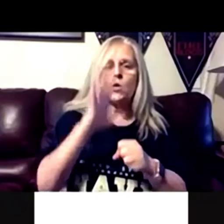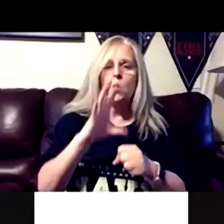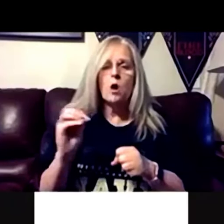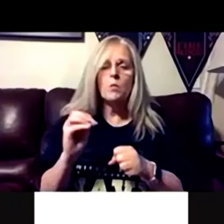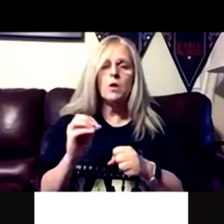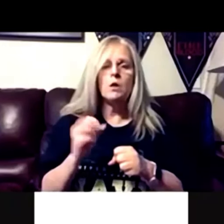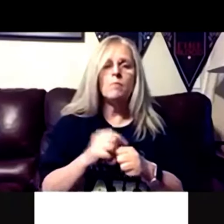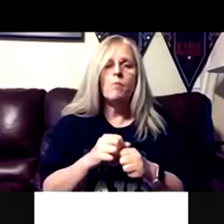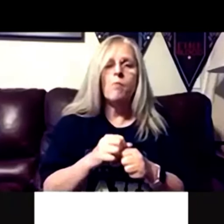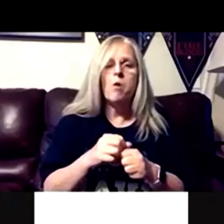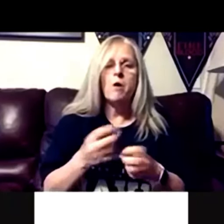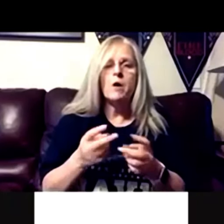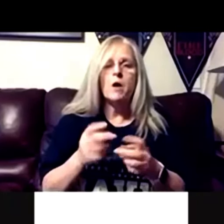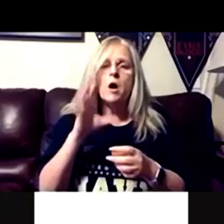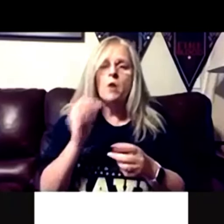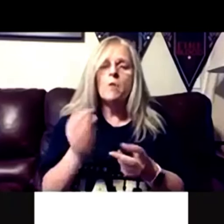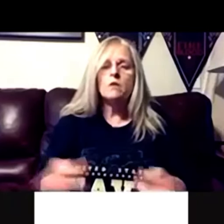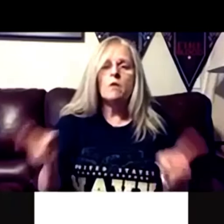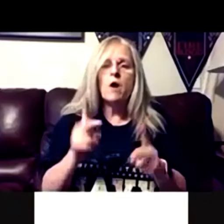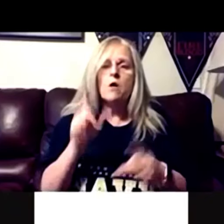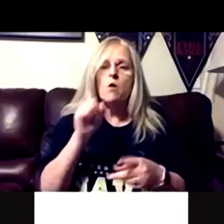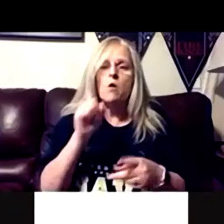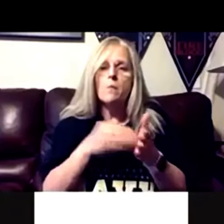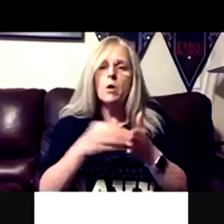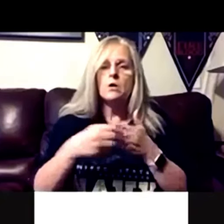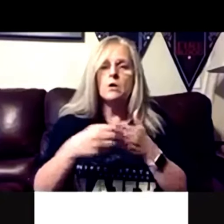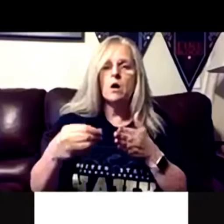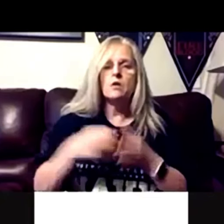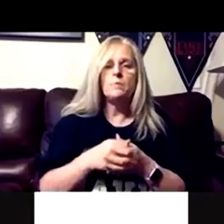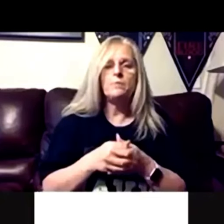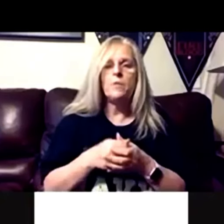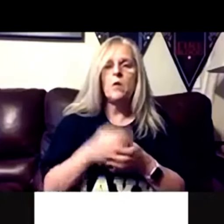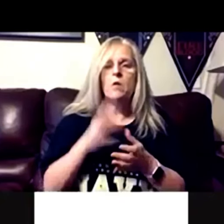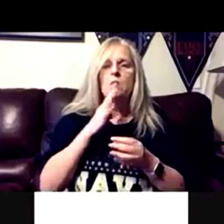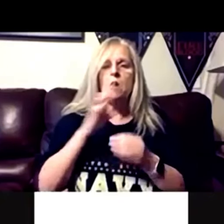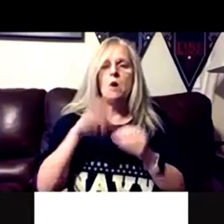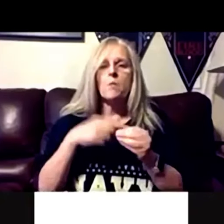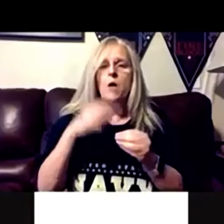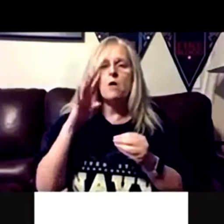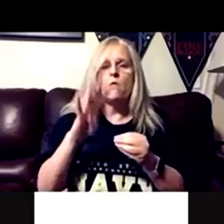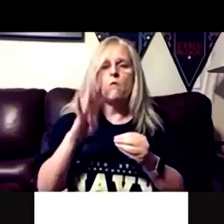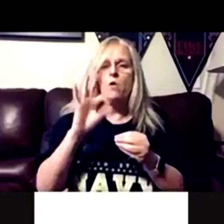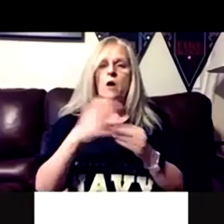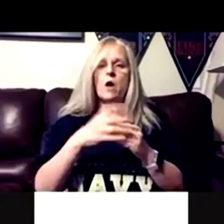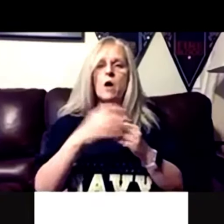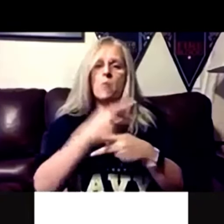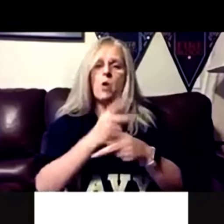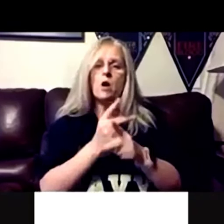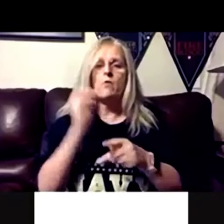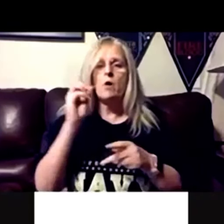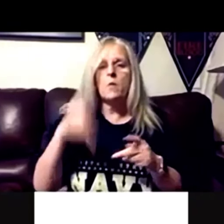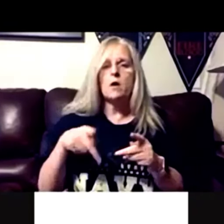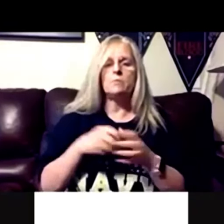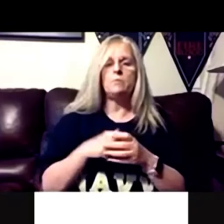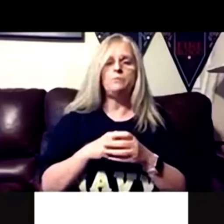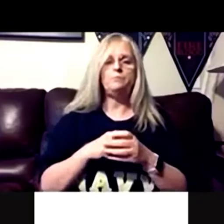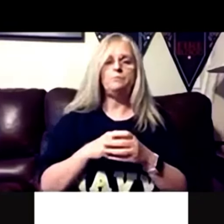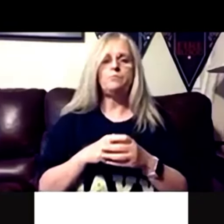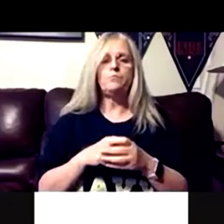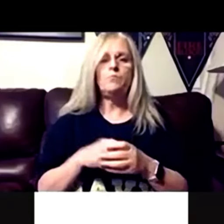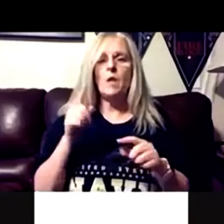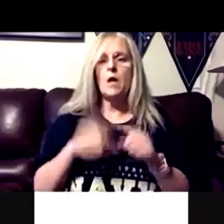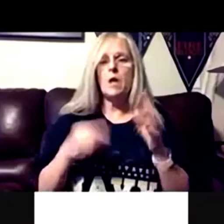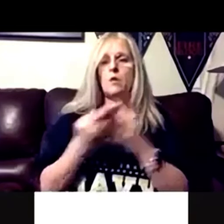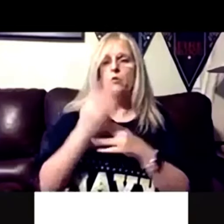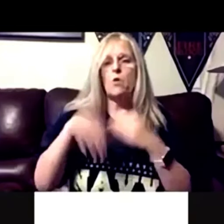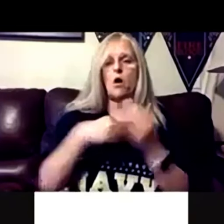company that has a value of $1 billion. Now let's talk about the other 49 products of ONPASSIVE. Although I can't go through all